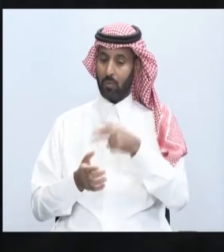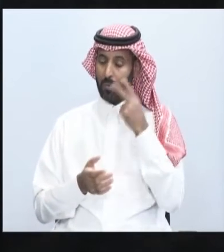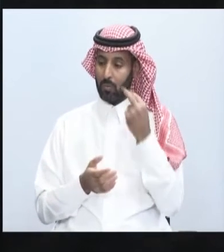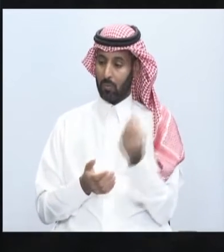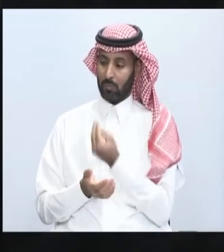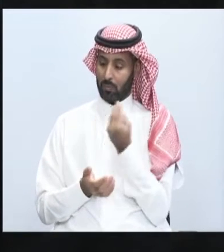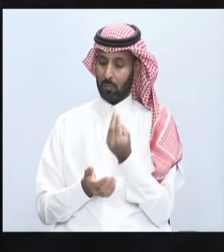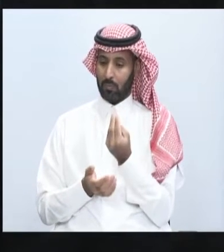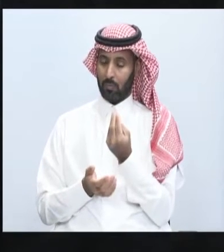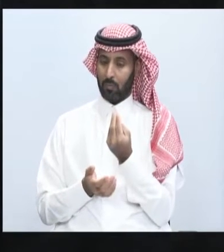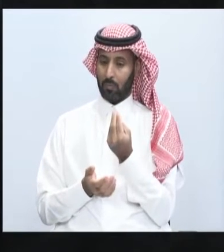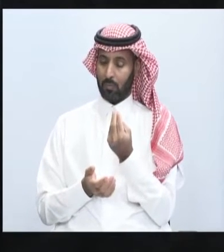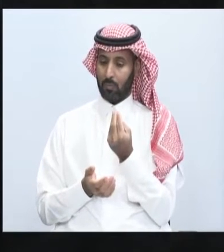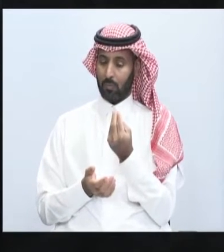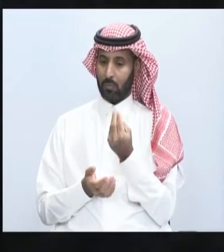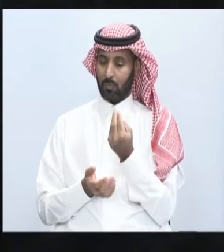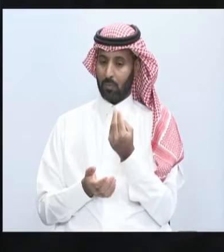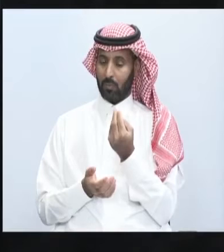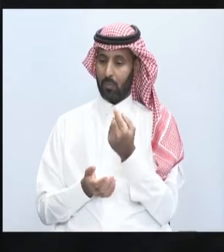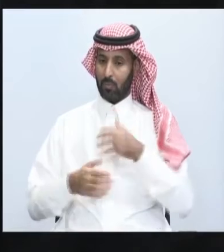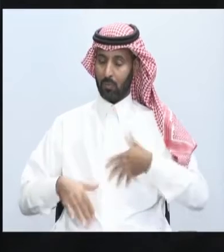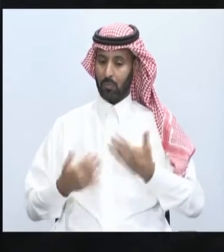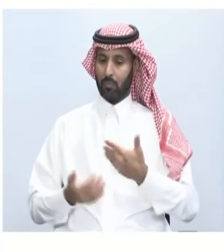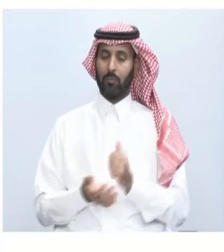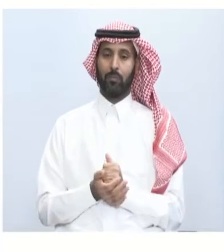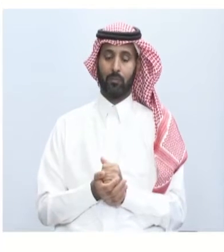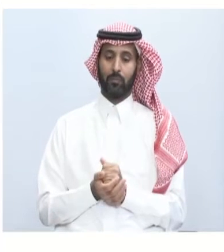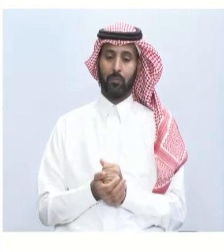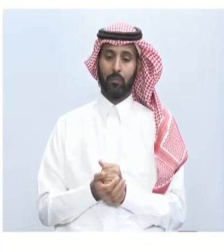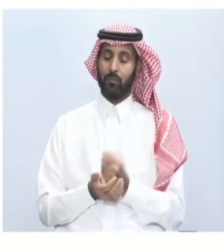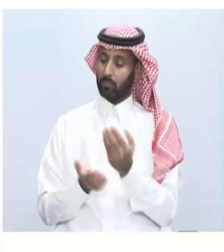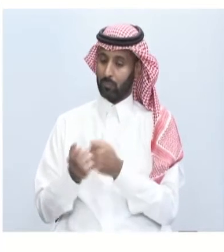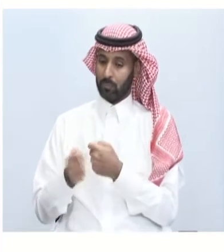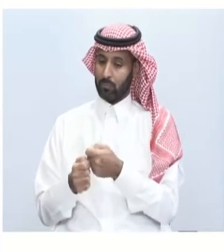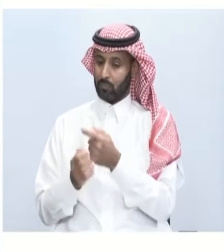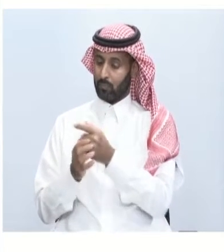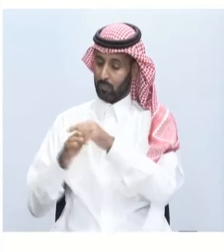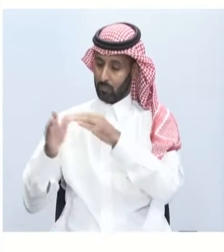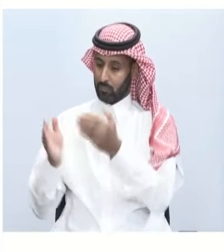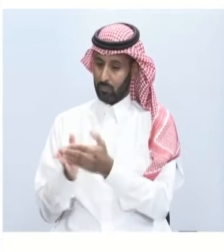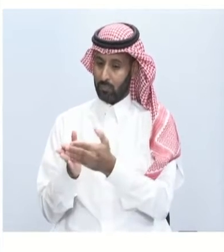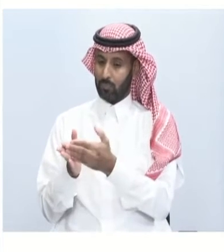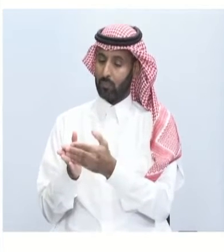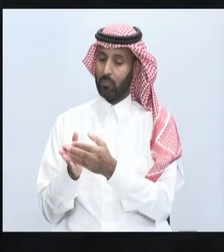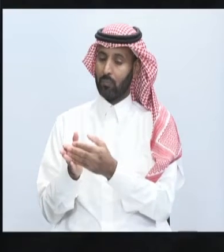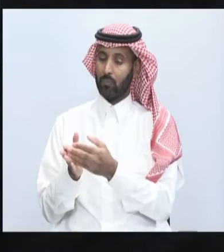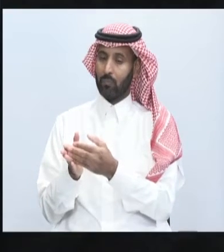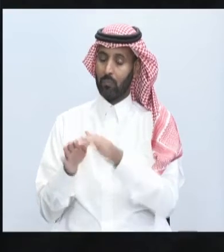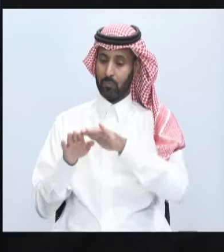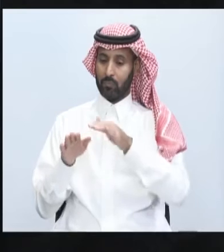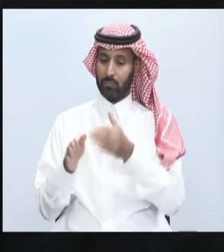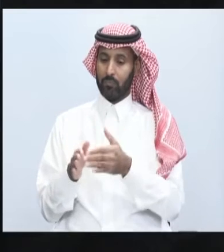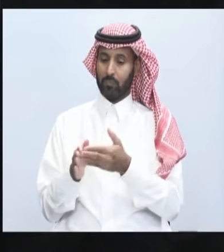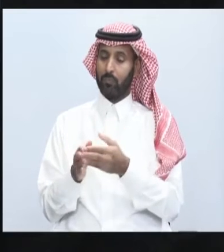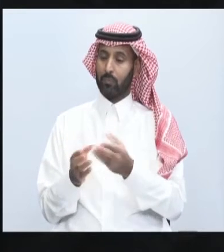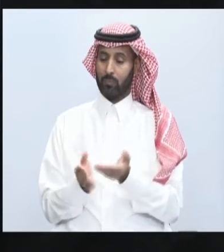visit just for entertaining, usually there will be a gift shop. And that gift shop